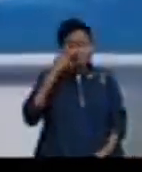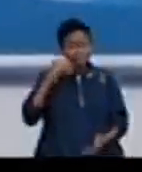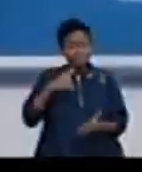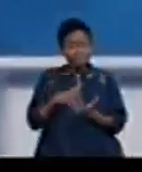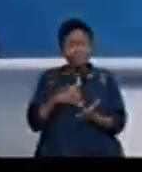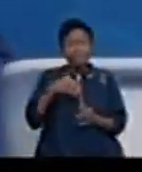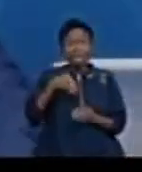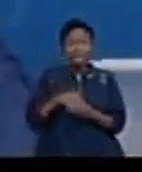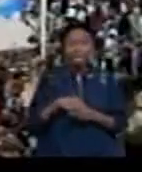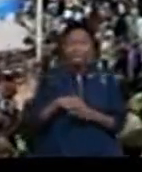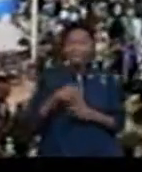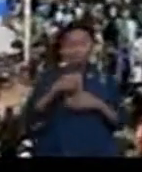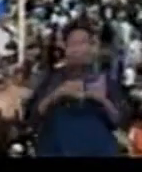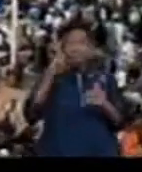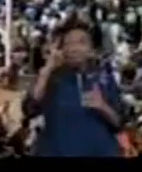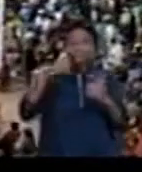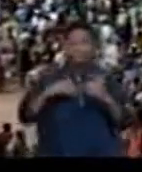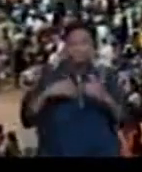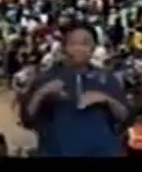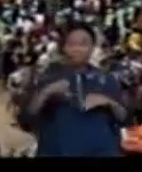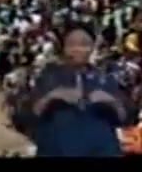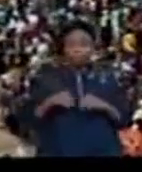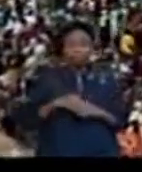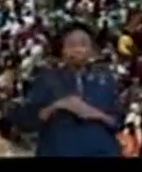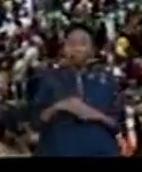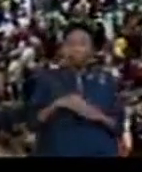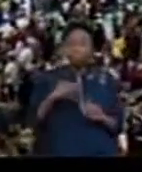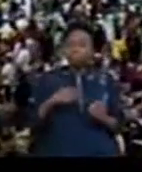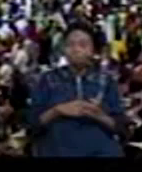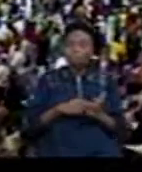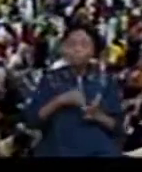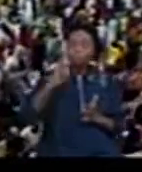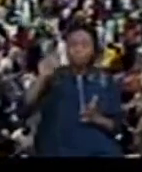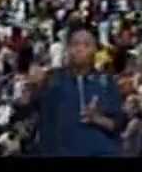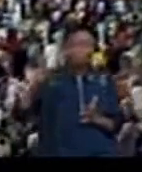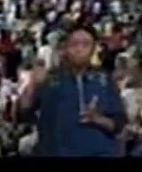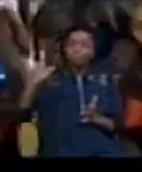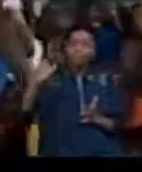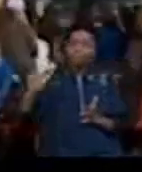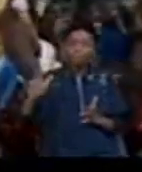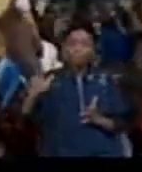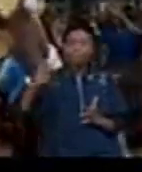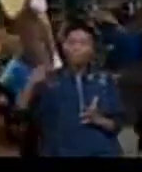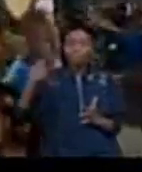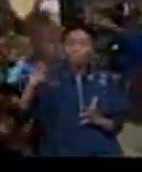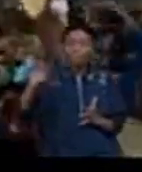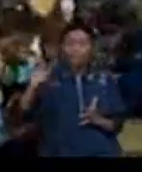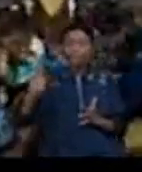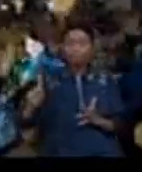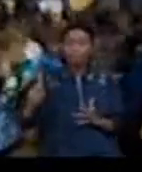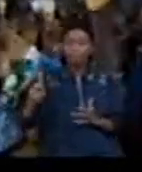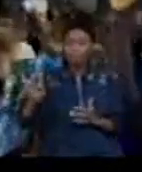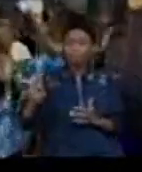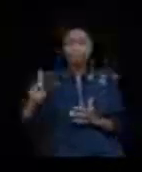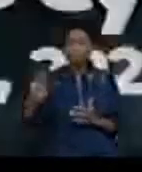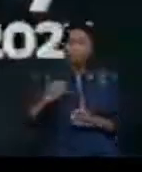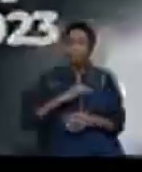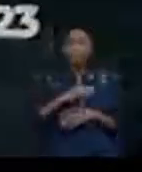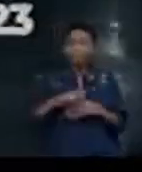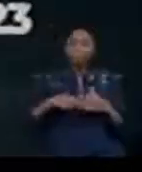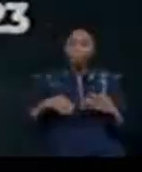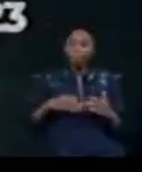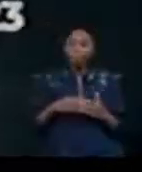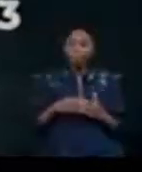in what he has done. The July edition of the Global Crusade with KUMUYI, GCK. On